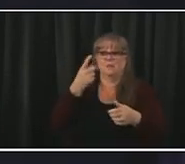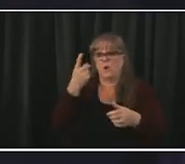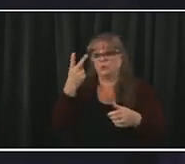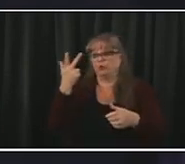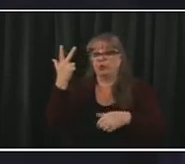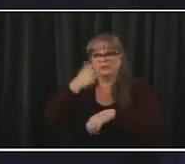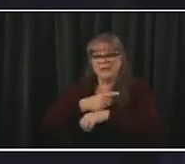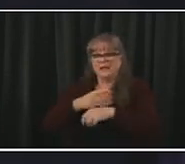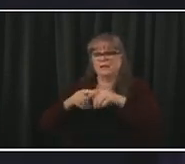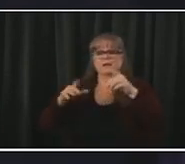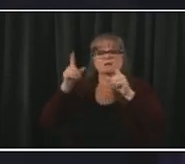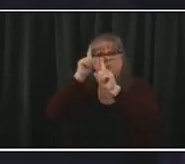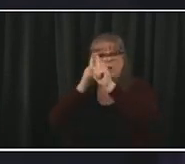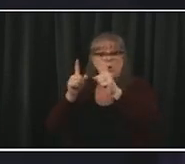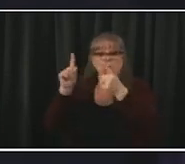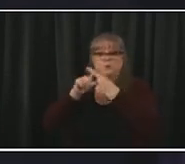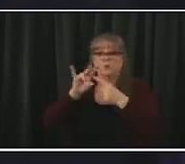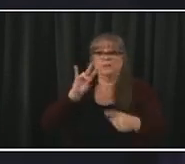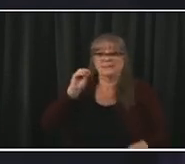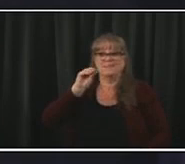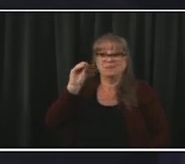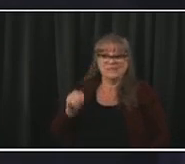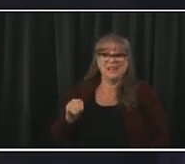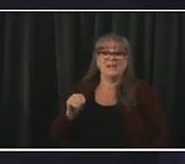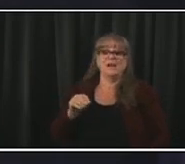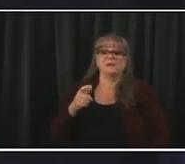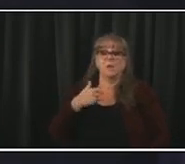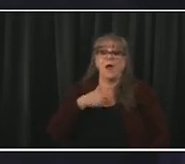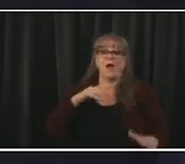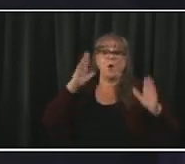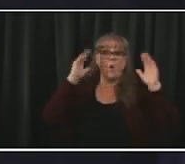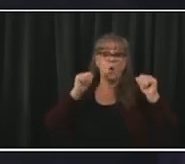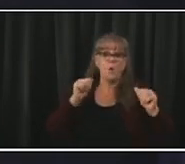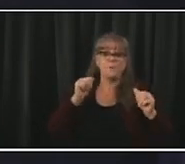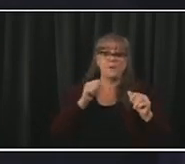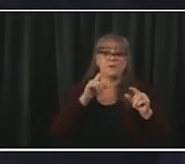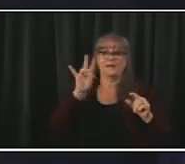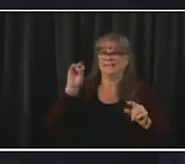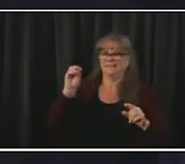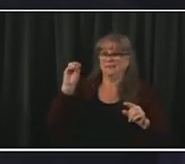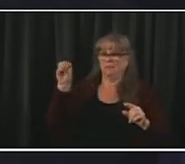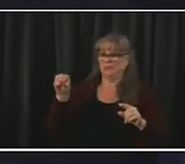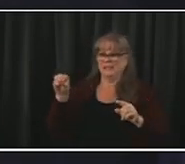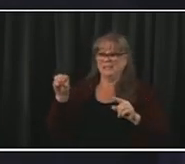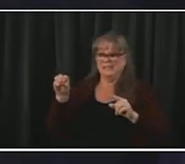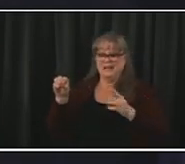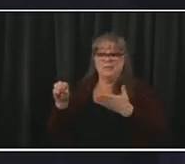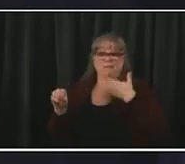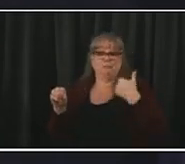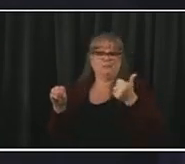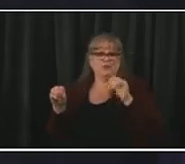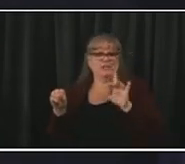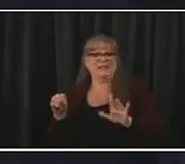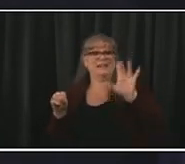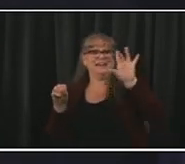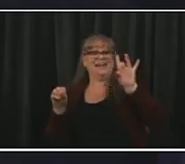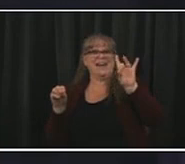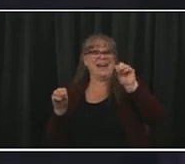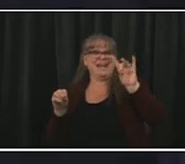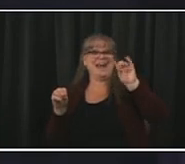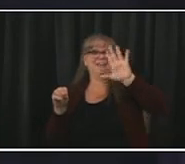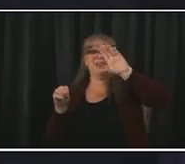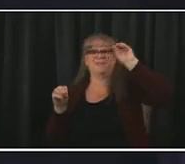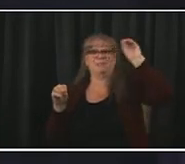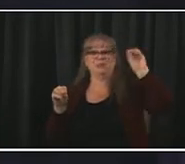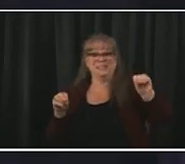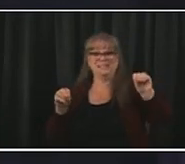among Coloradans 70 and up, I hope that 80%, 85% want it. I really hope that's where we top off. That will slow down. That's